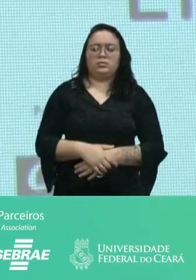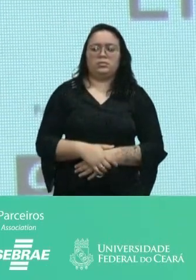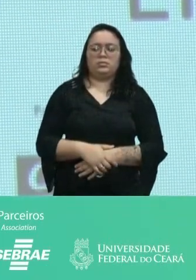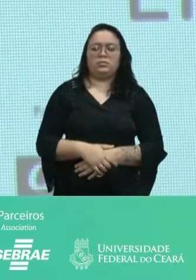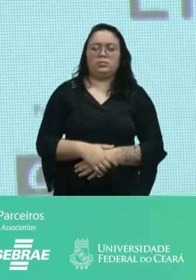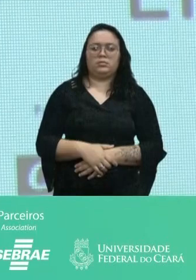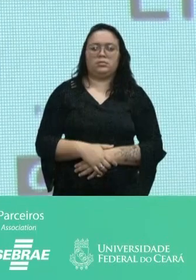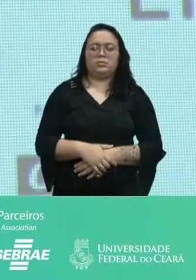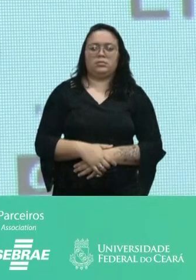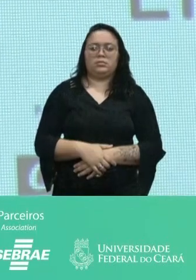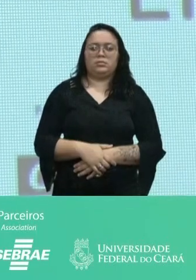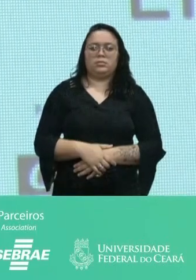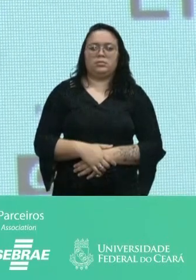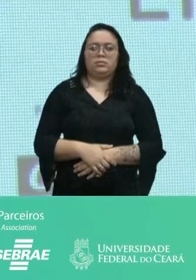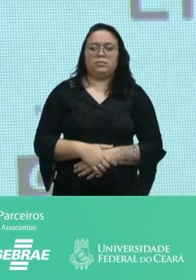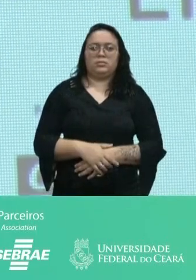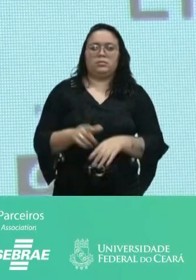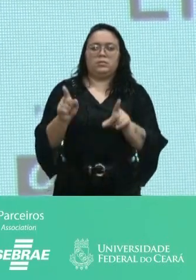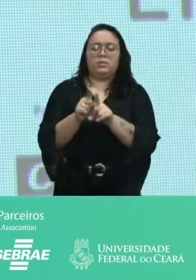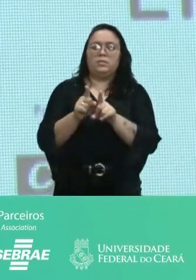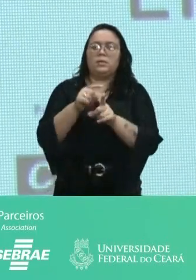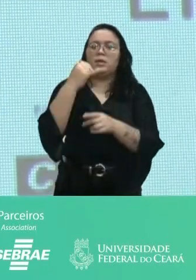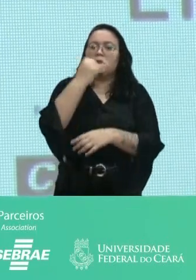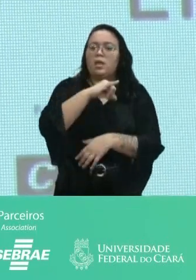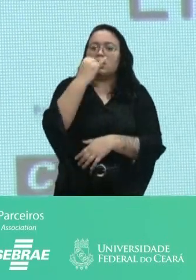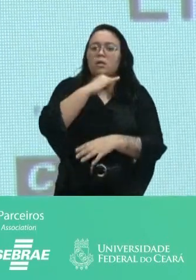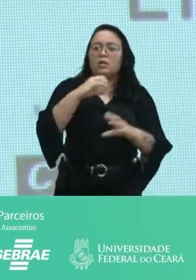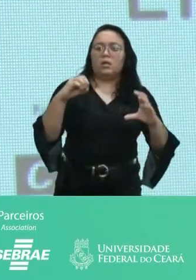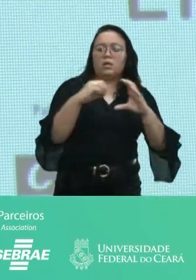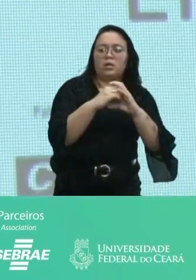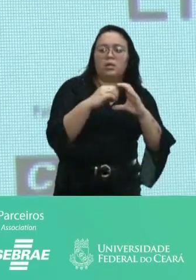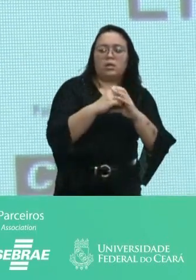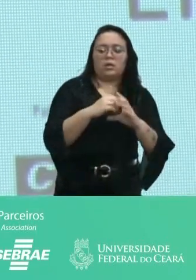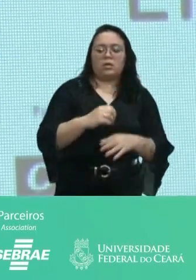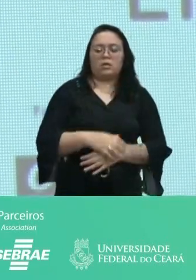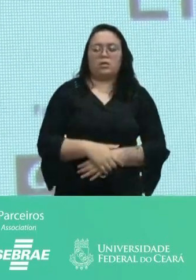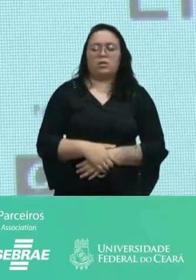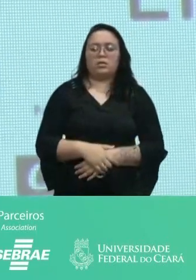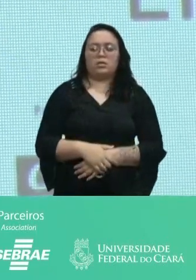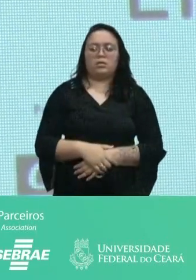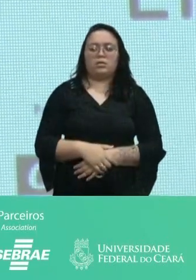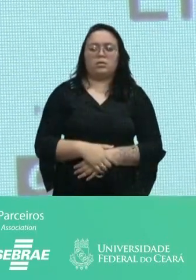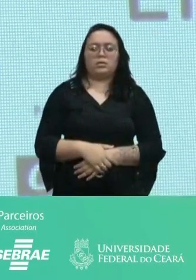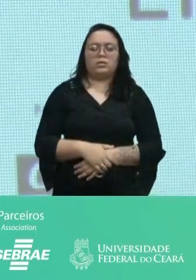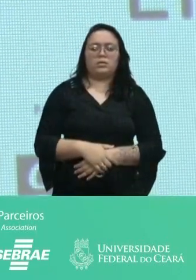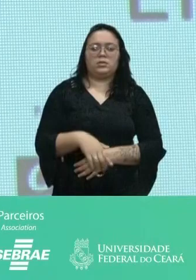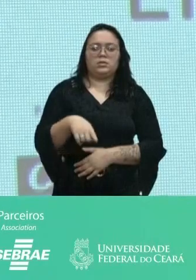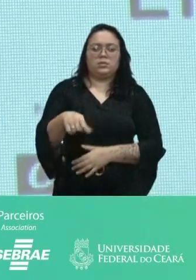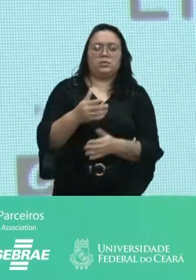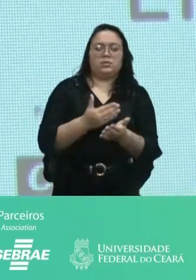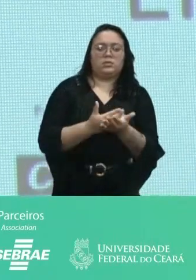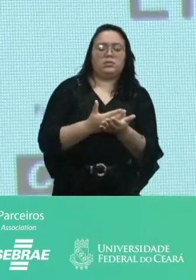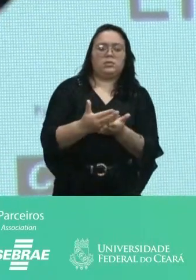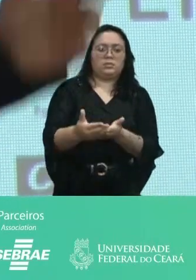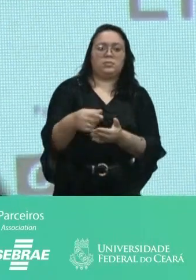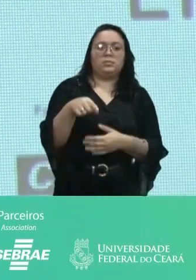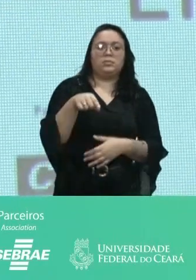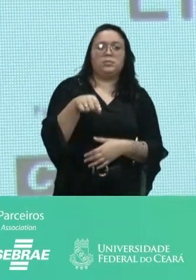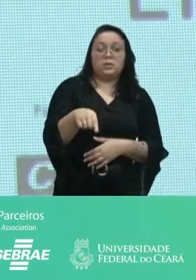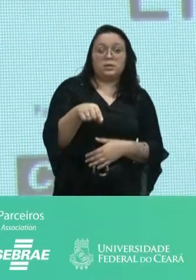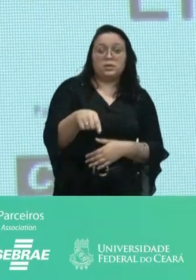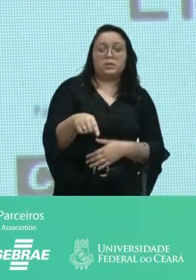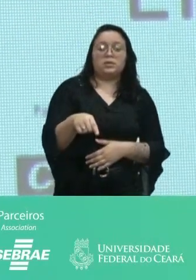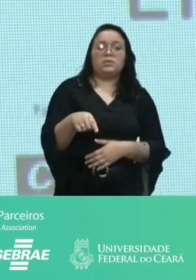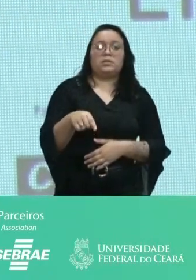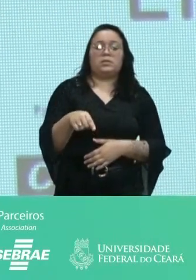Incluir energia nuclear que and so in principle pode ser considerado it could be